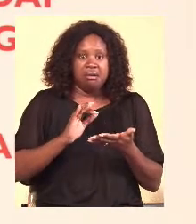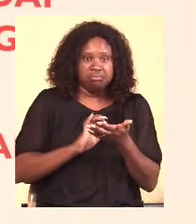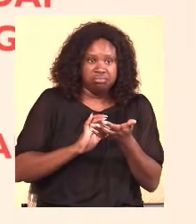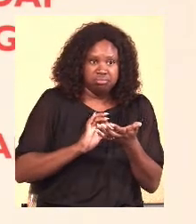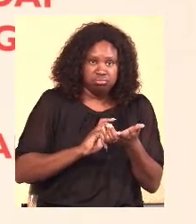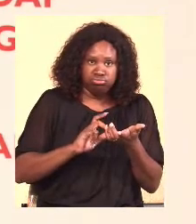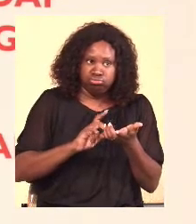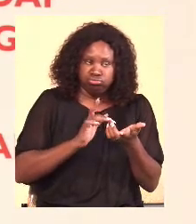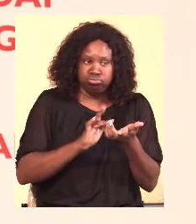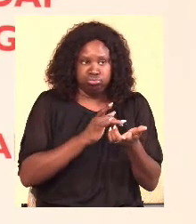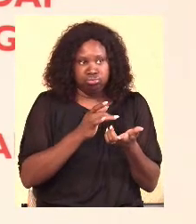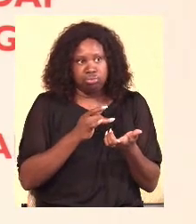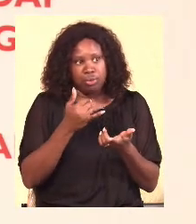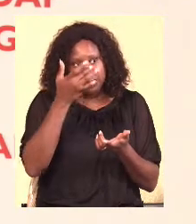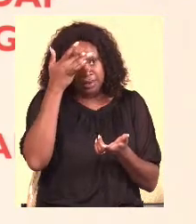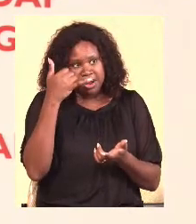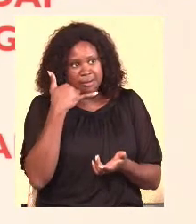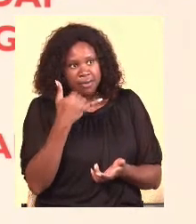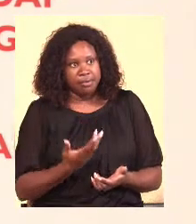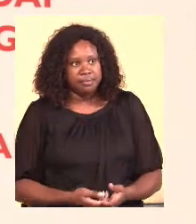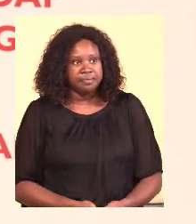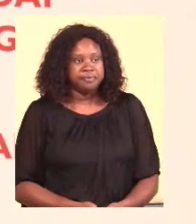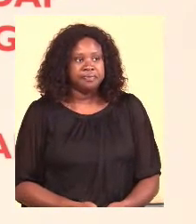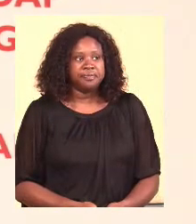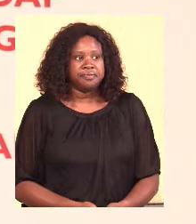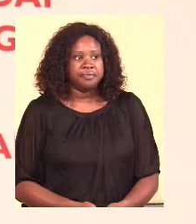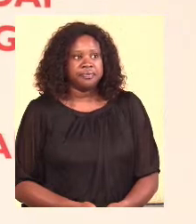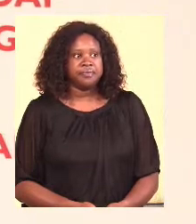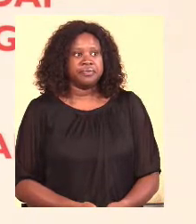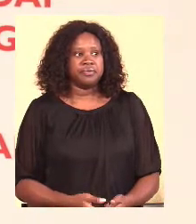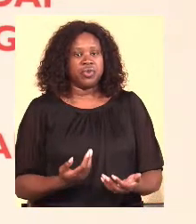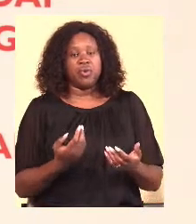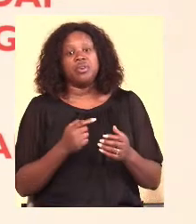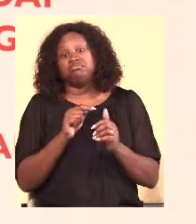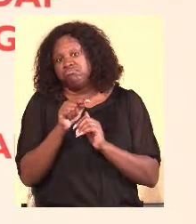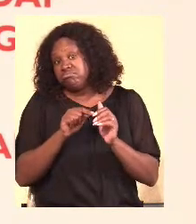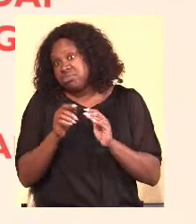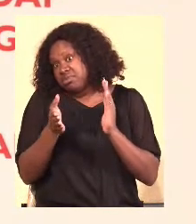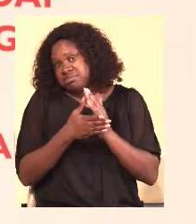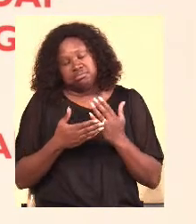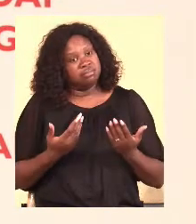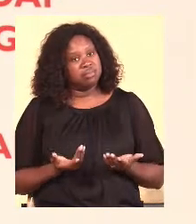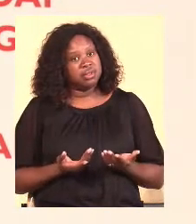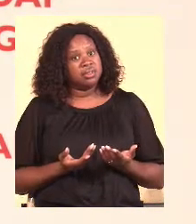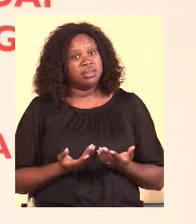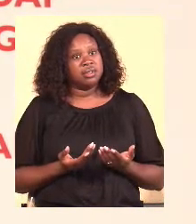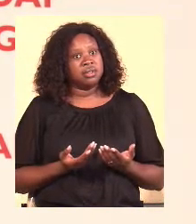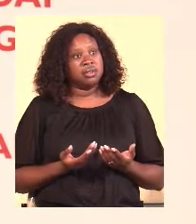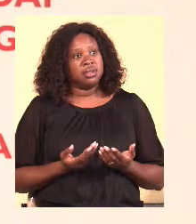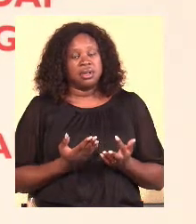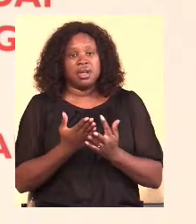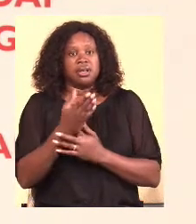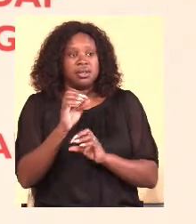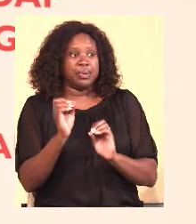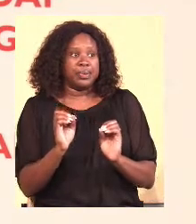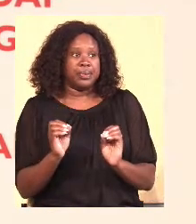this situation, most of the electronic selling shops are closed, and they could not get access. Perhaps